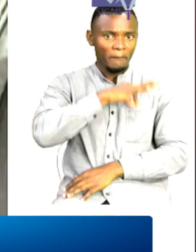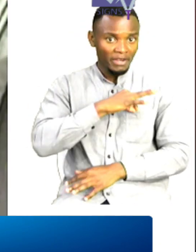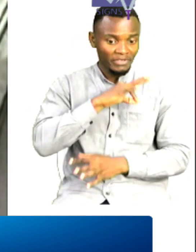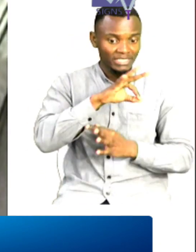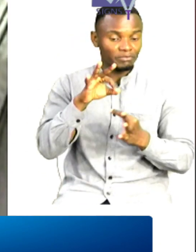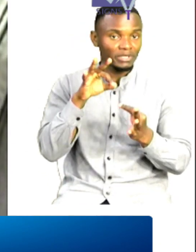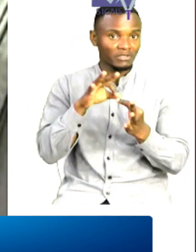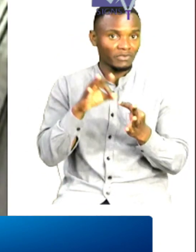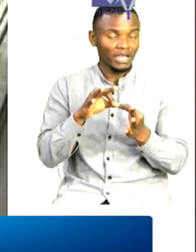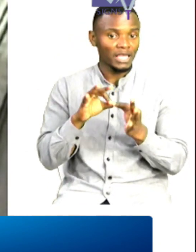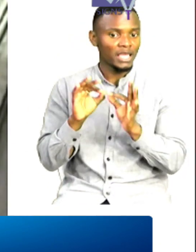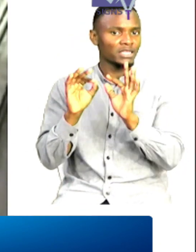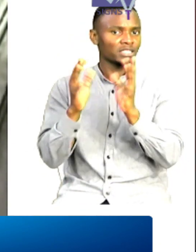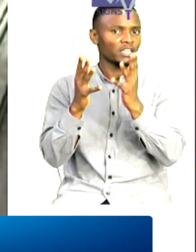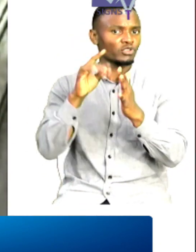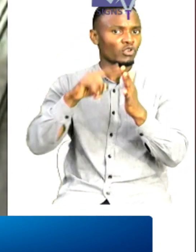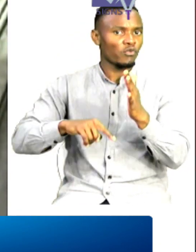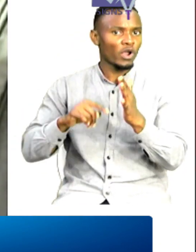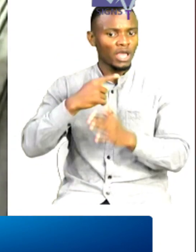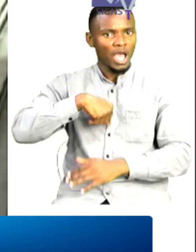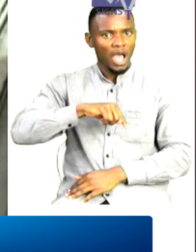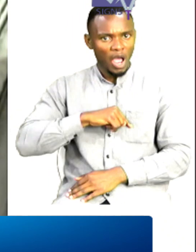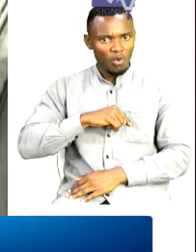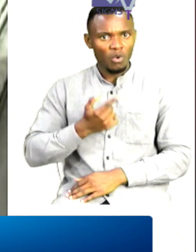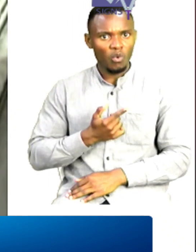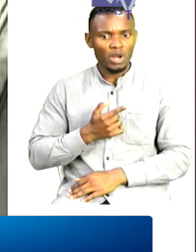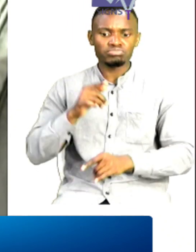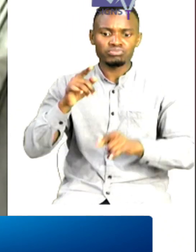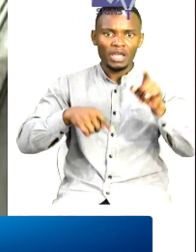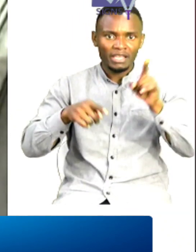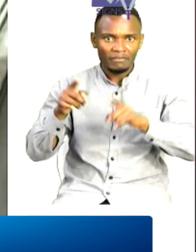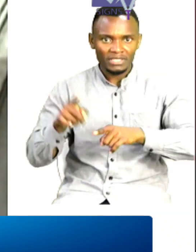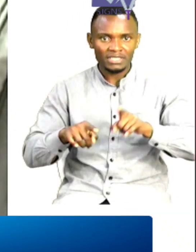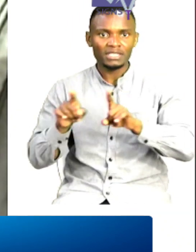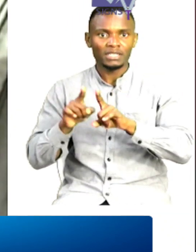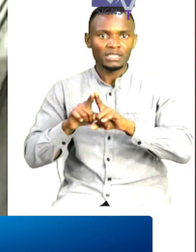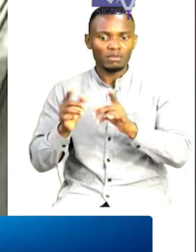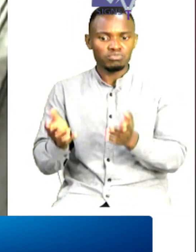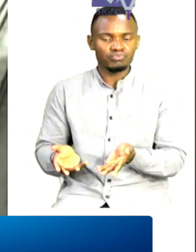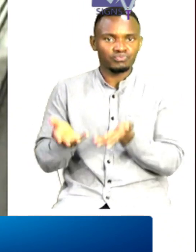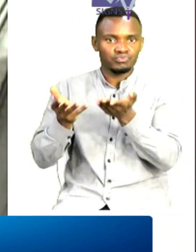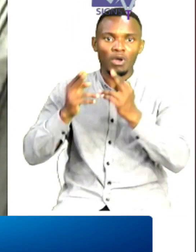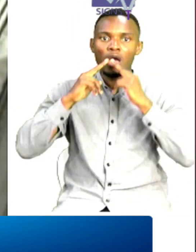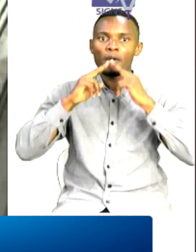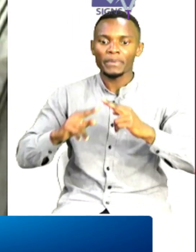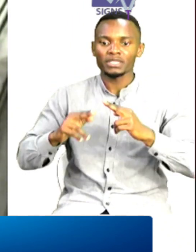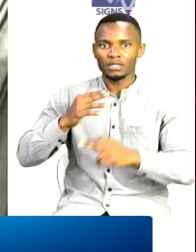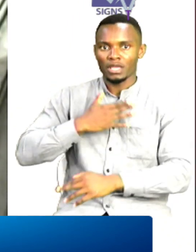the celebration of our diversity and enhancement of peace in our region.